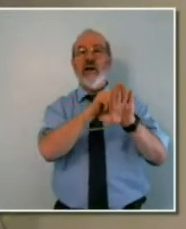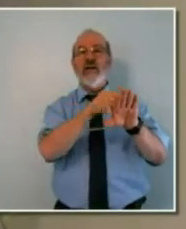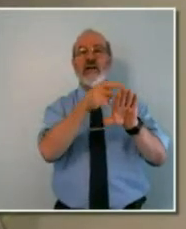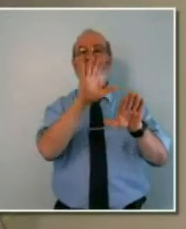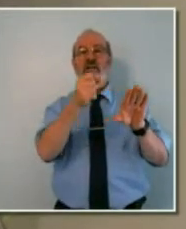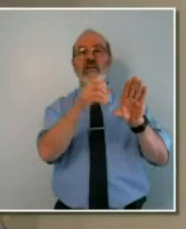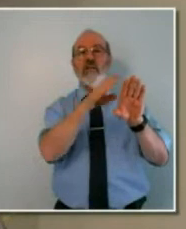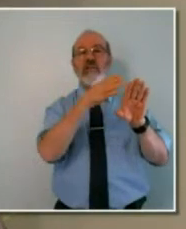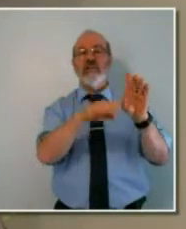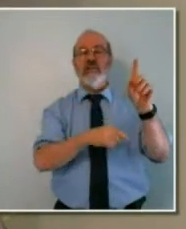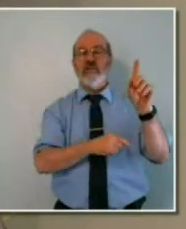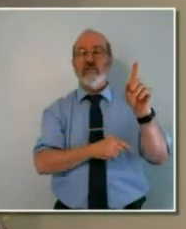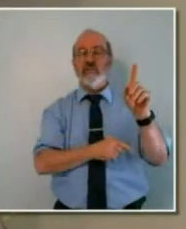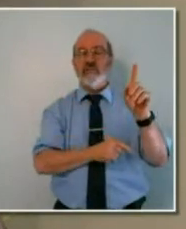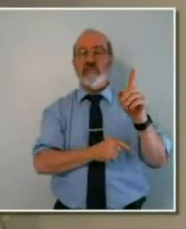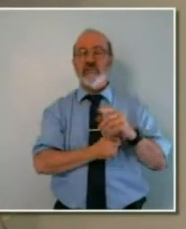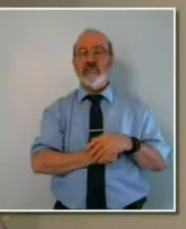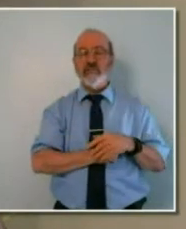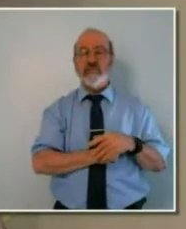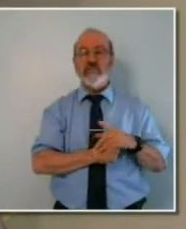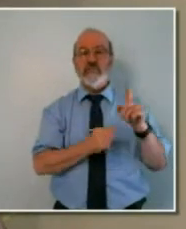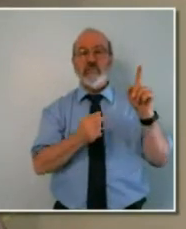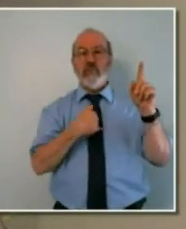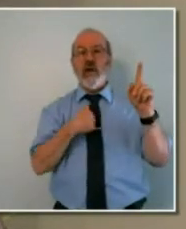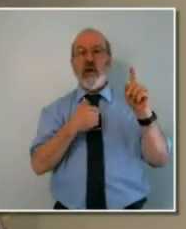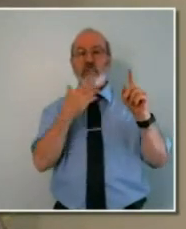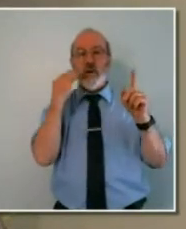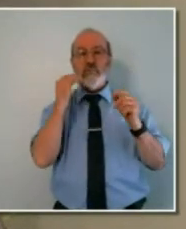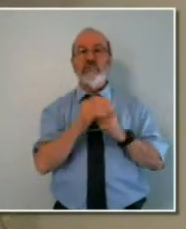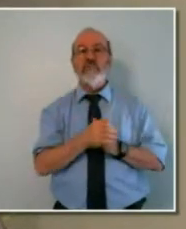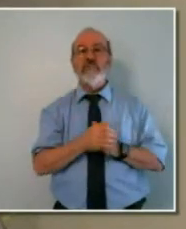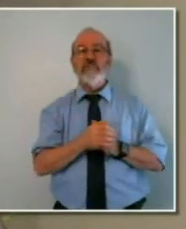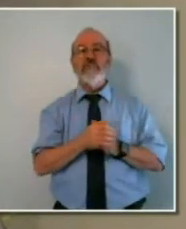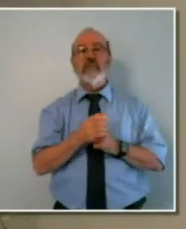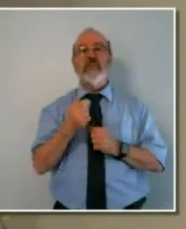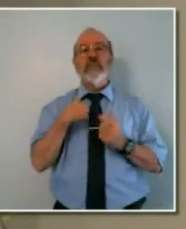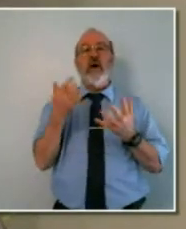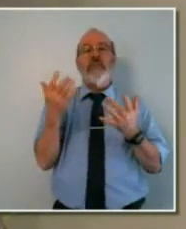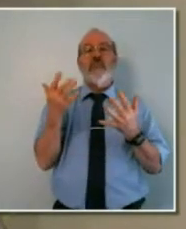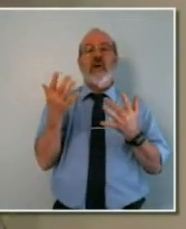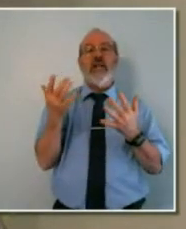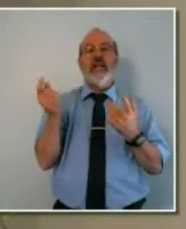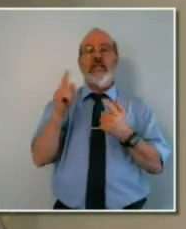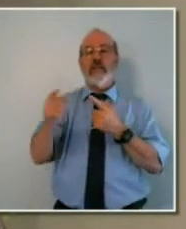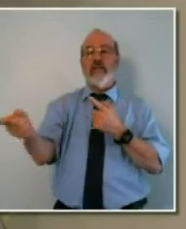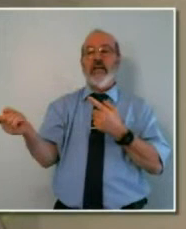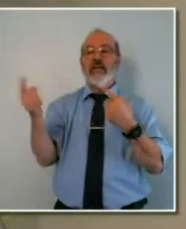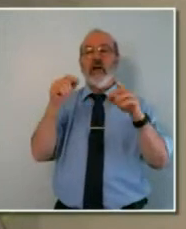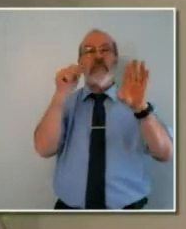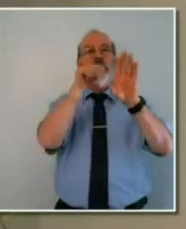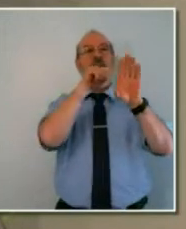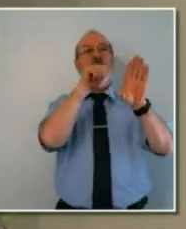knocking at my door, I'll be at home. And I'll be there until they come and,